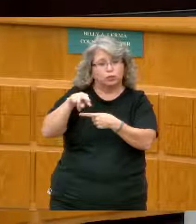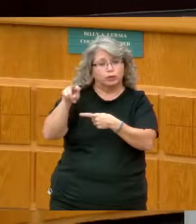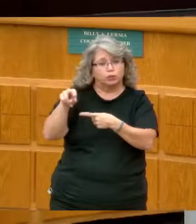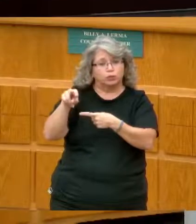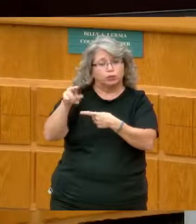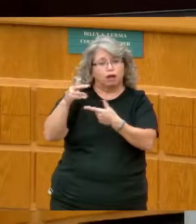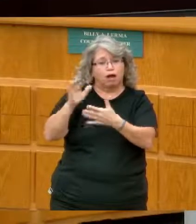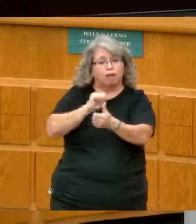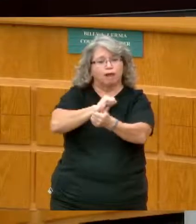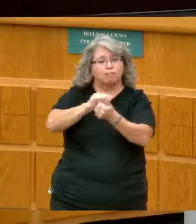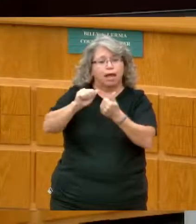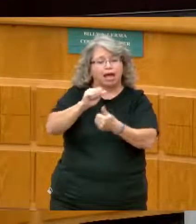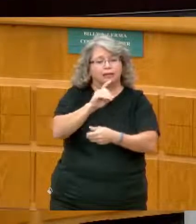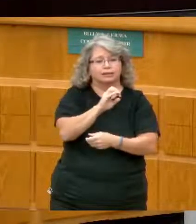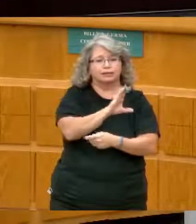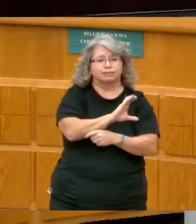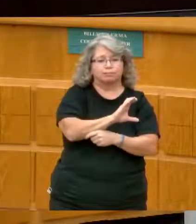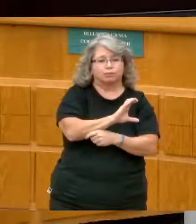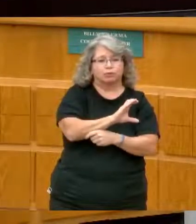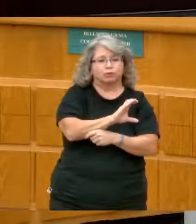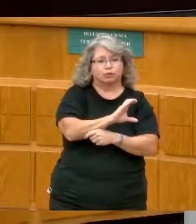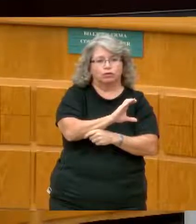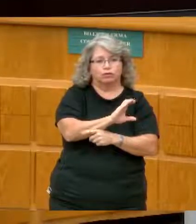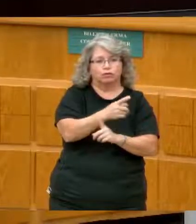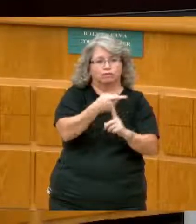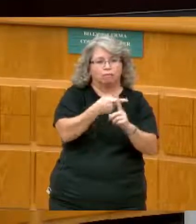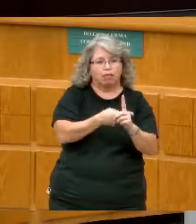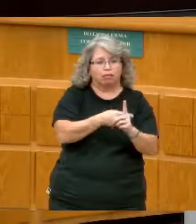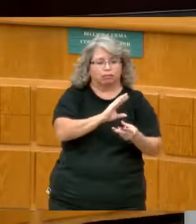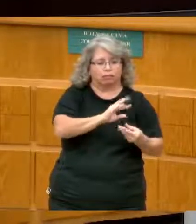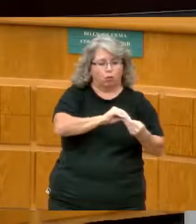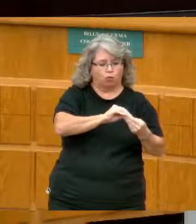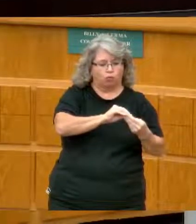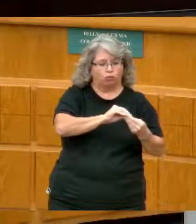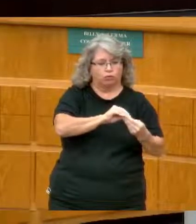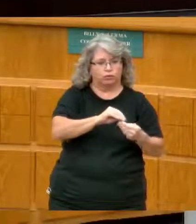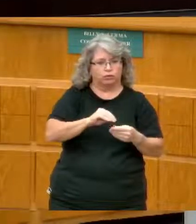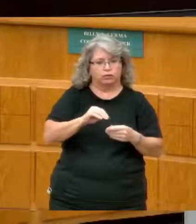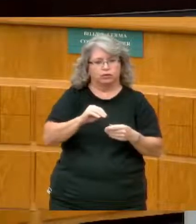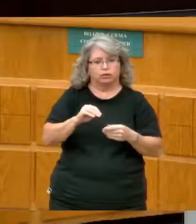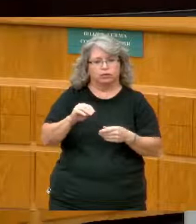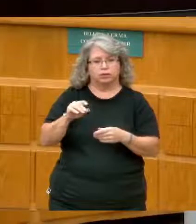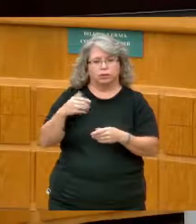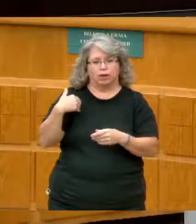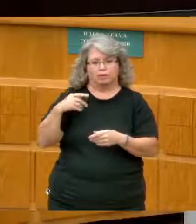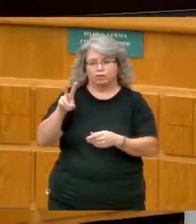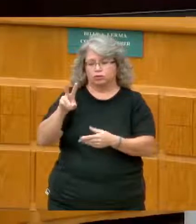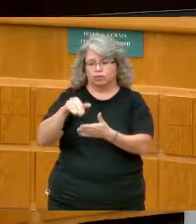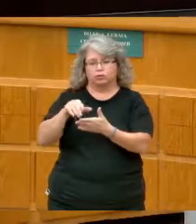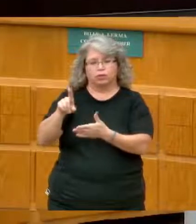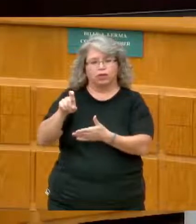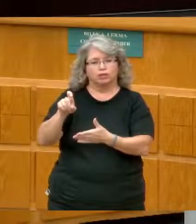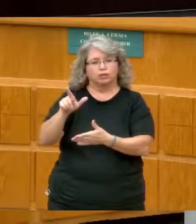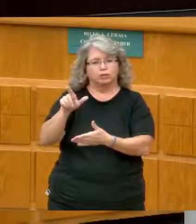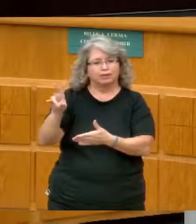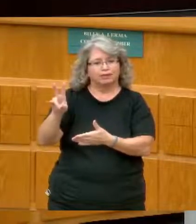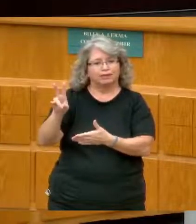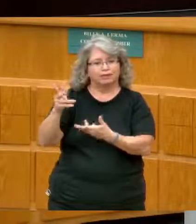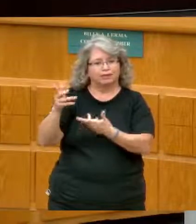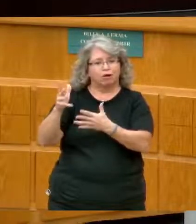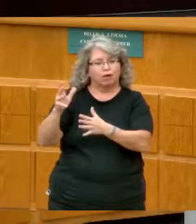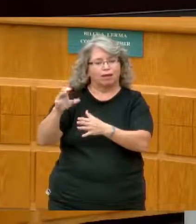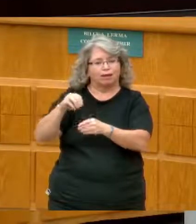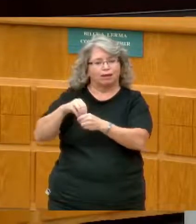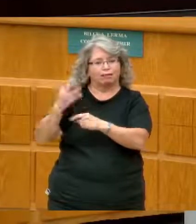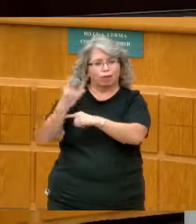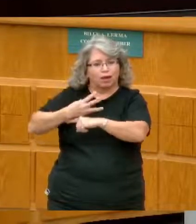exceeded the number of cases that we had for the whole month of December, with 2,127 COVID cases